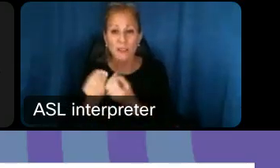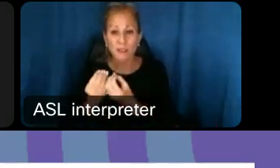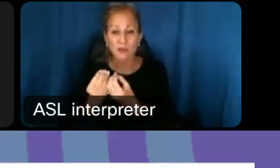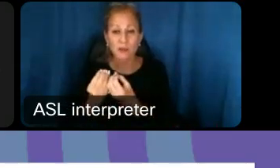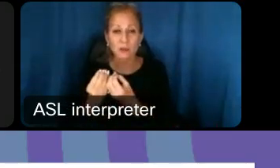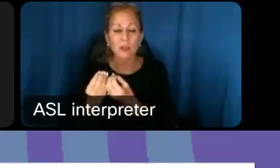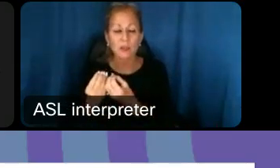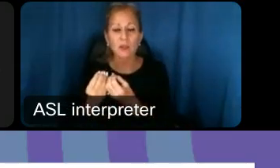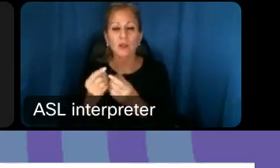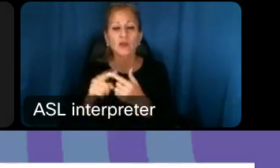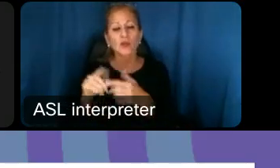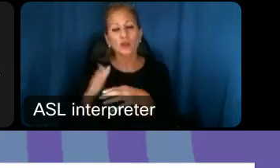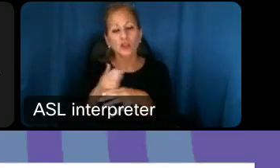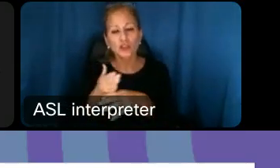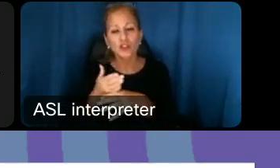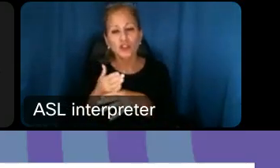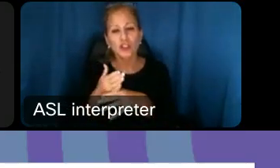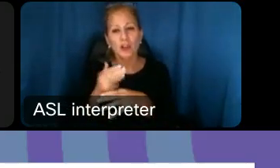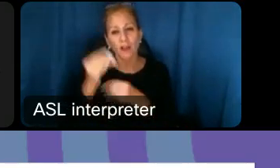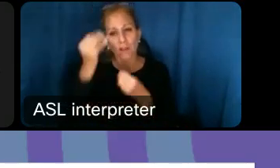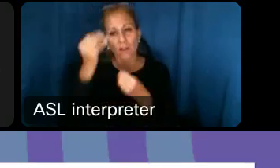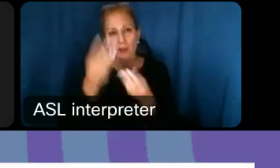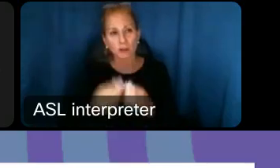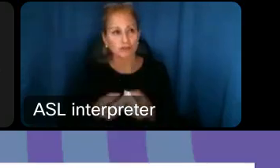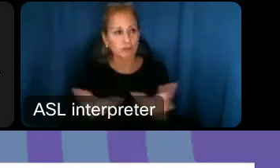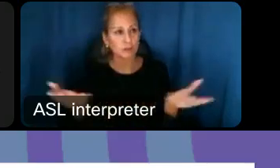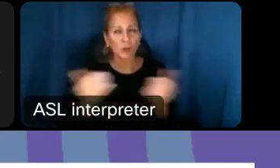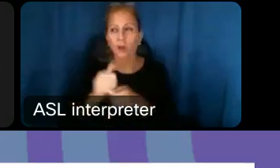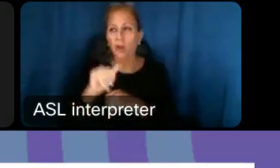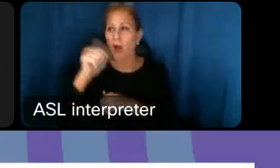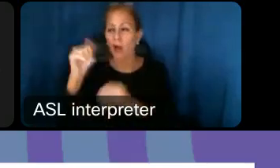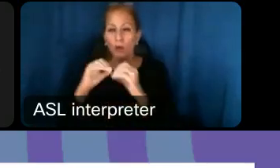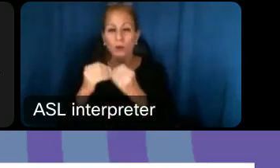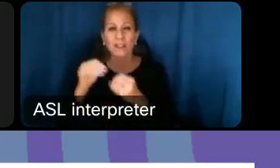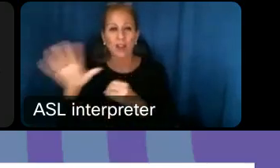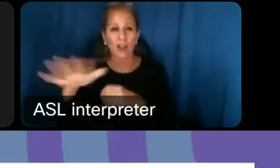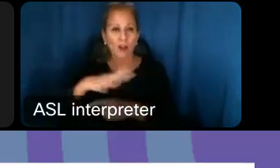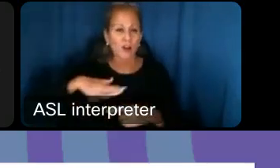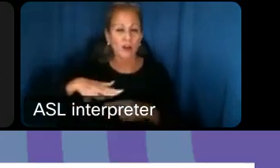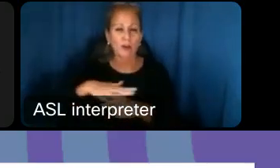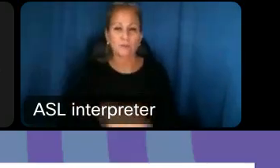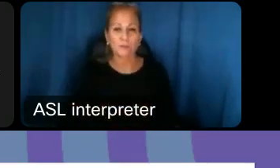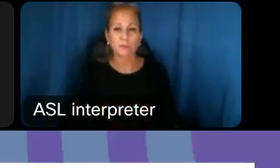organizations to share this information with the other organizations in their area.